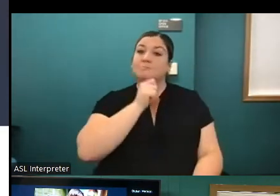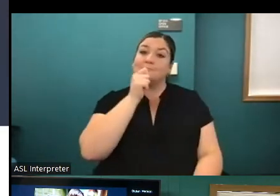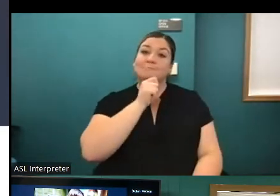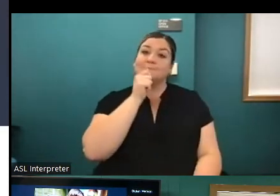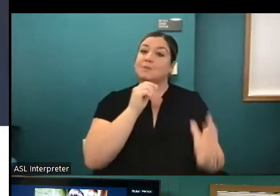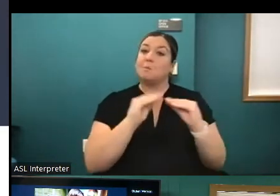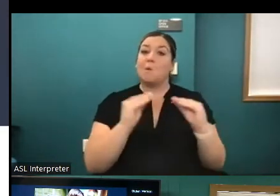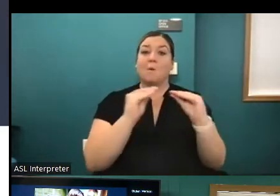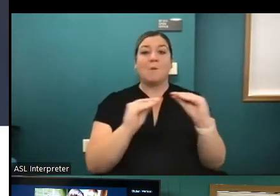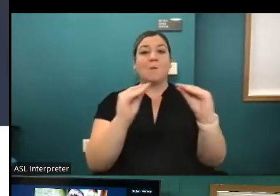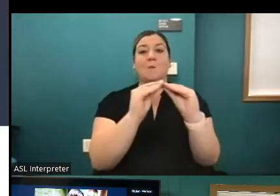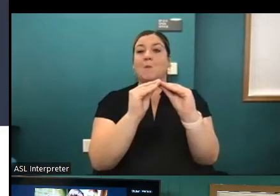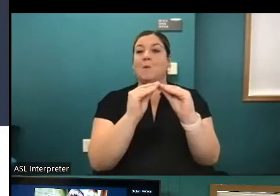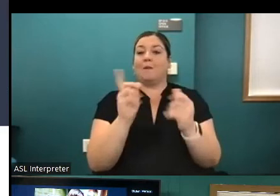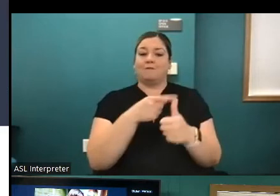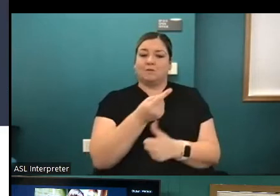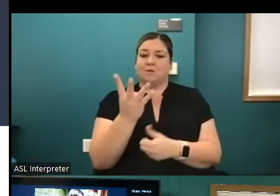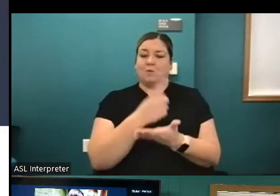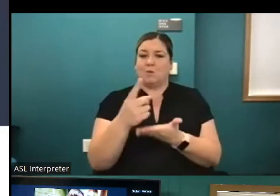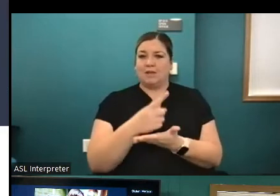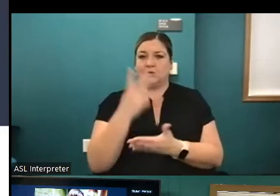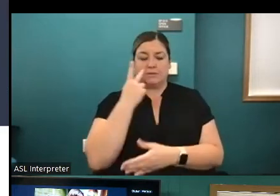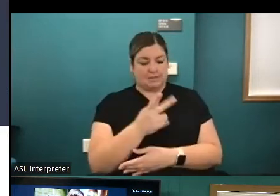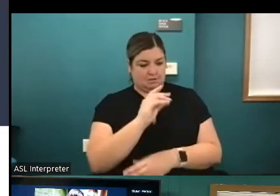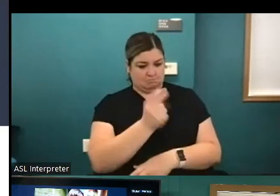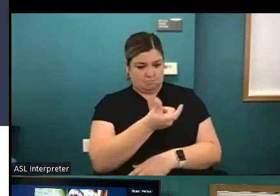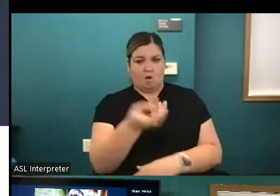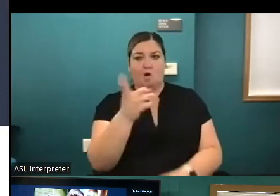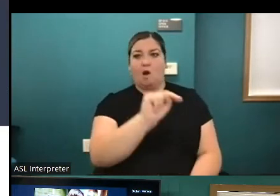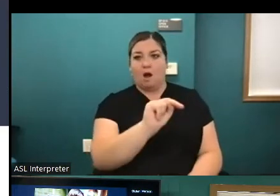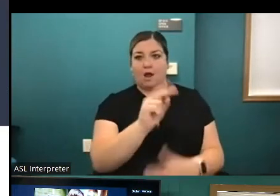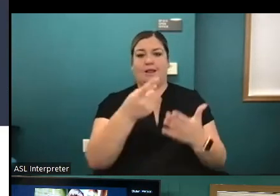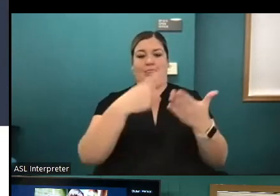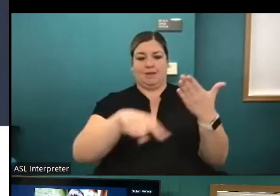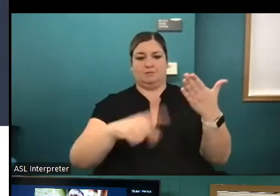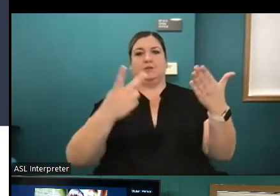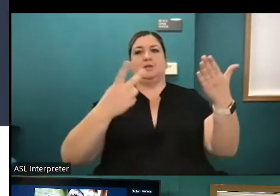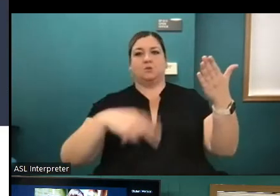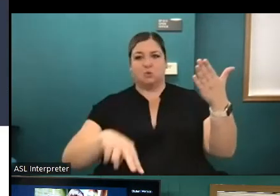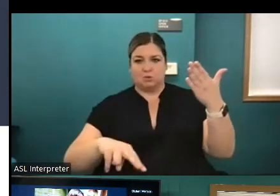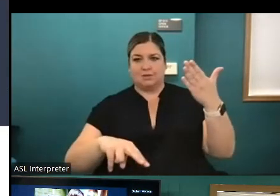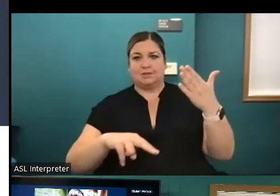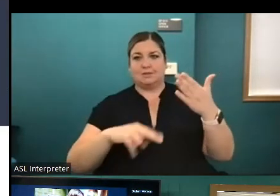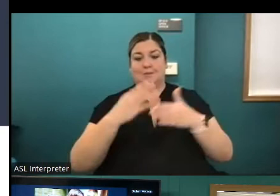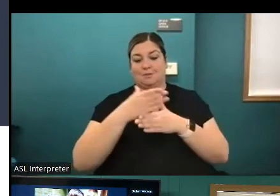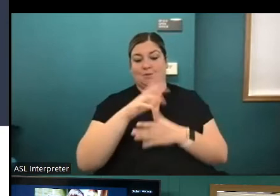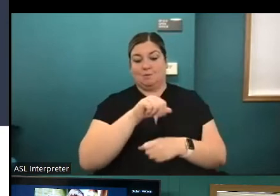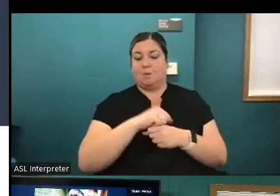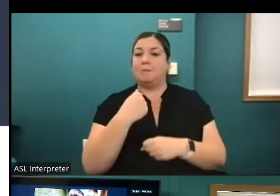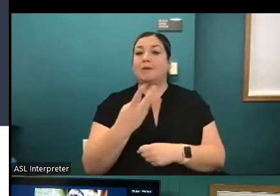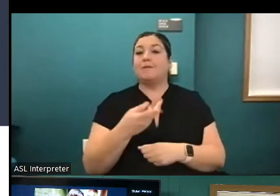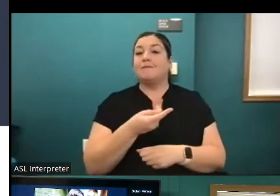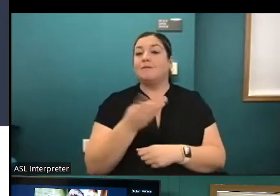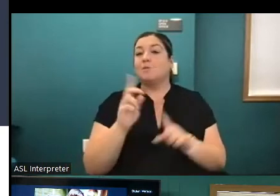more. So the first couple of weeks, we see them for activation, we see them a week later, we see them a week later. In between those appointments, we might give them a few